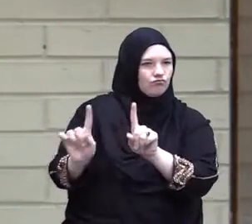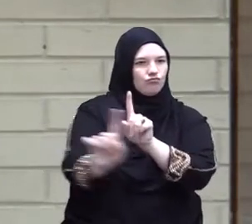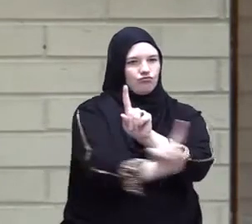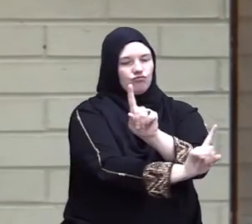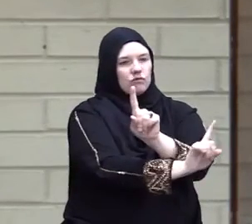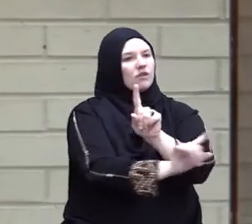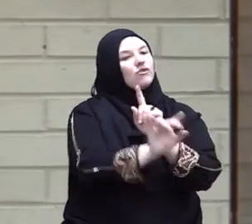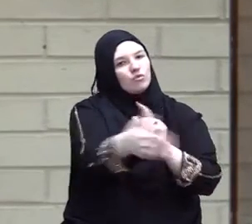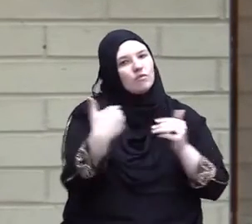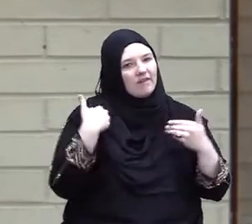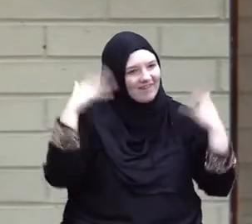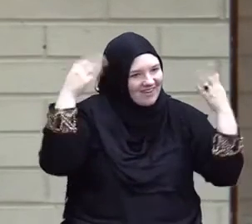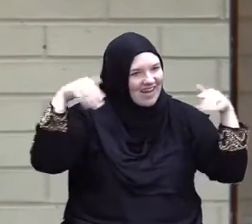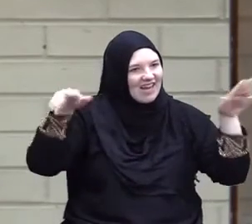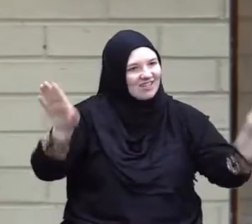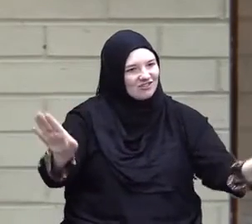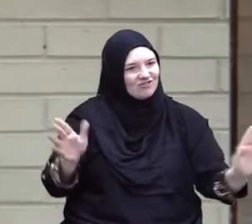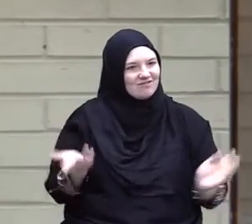have angels.